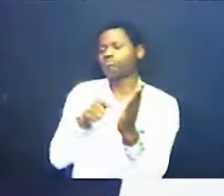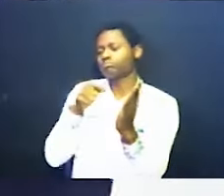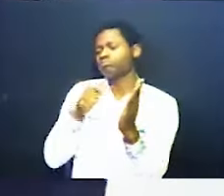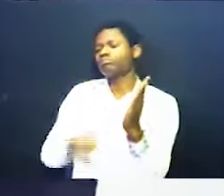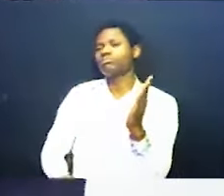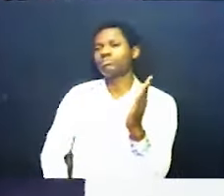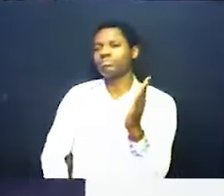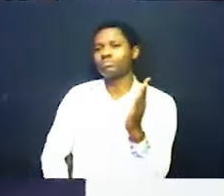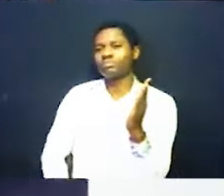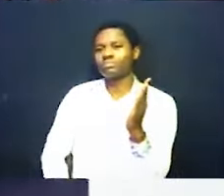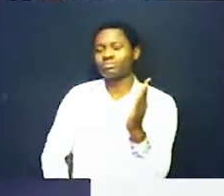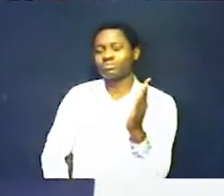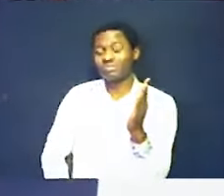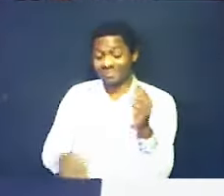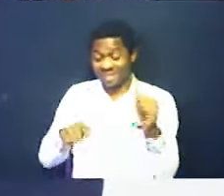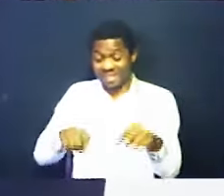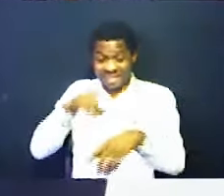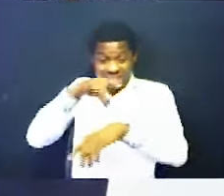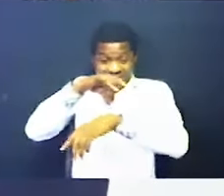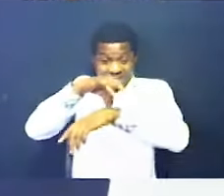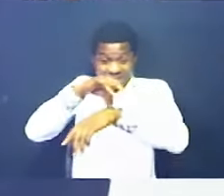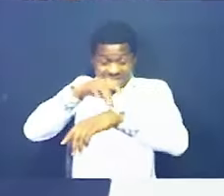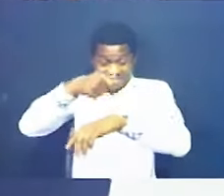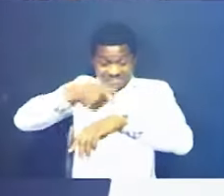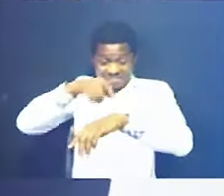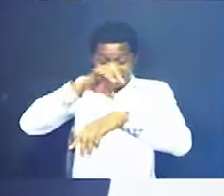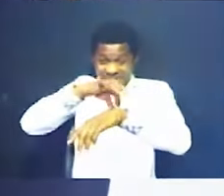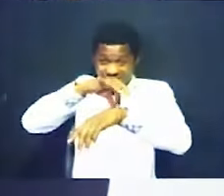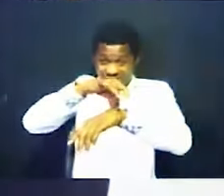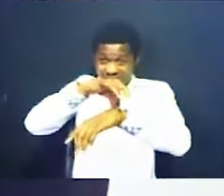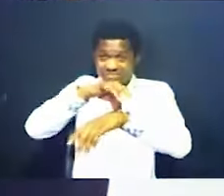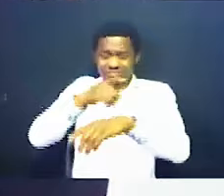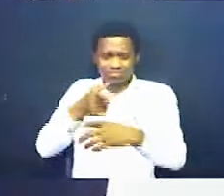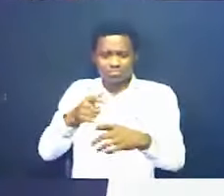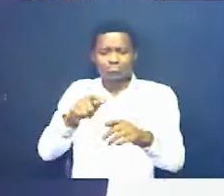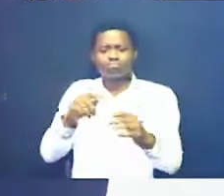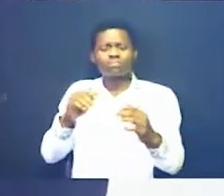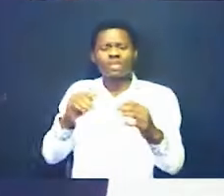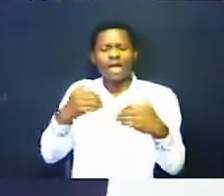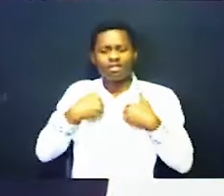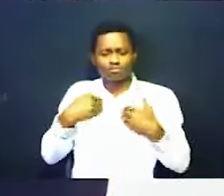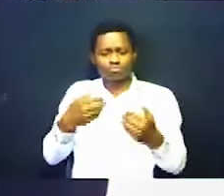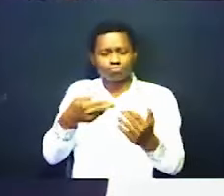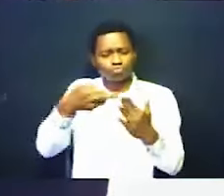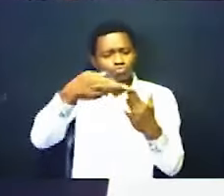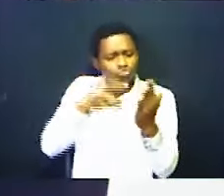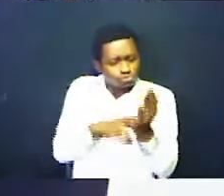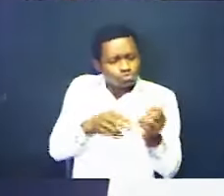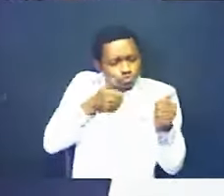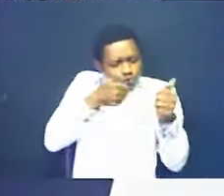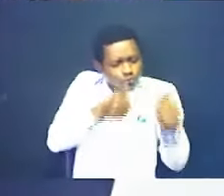Even the earth that we stand on is guided by rules and